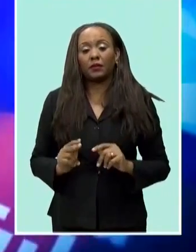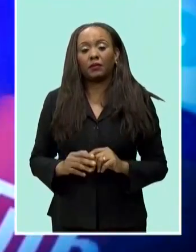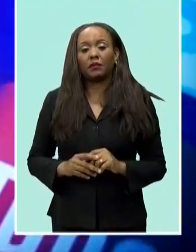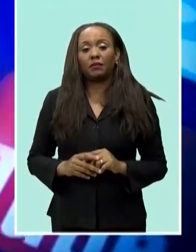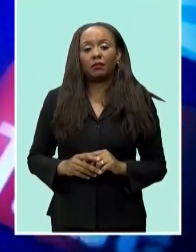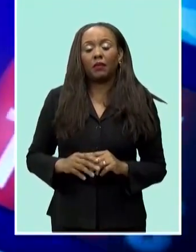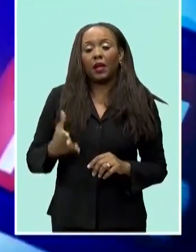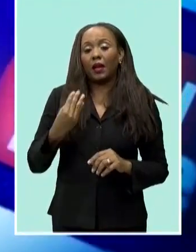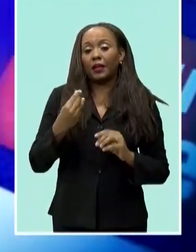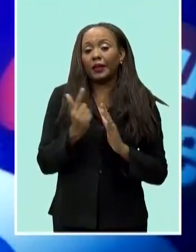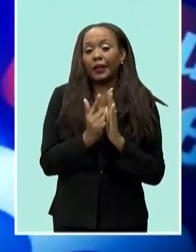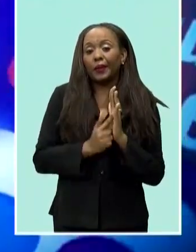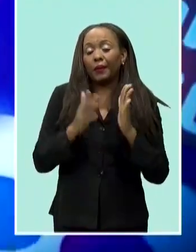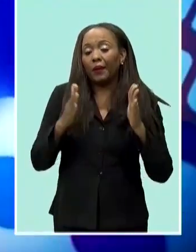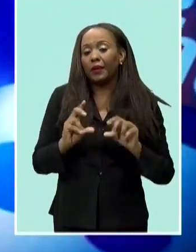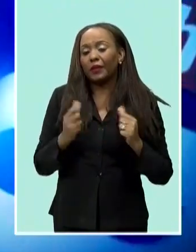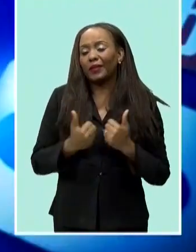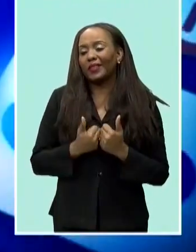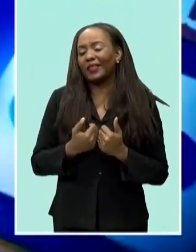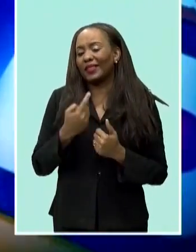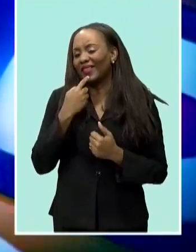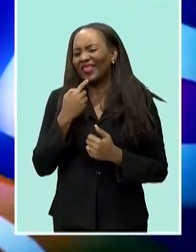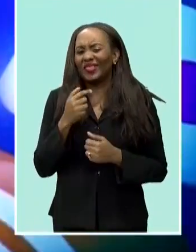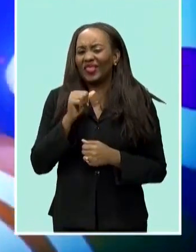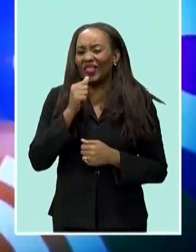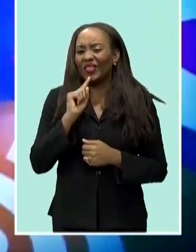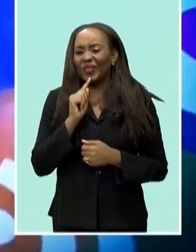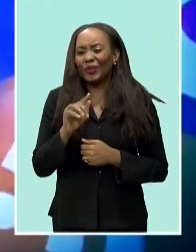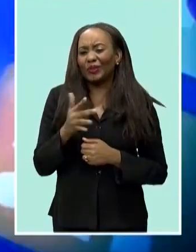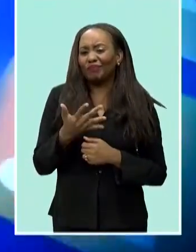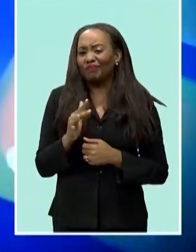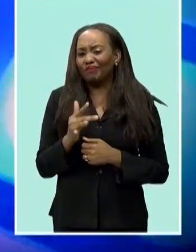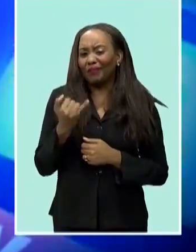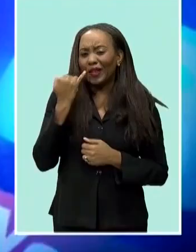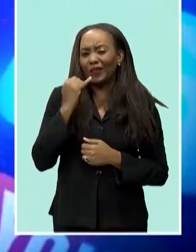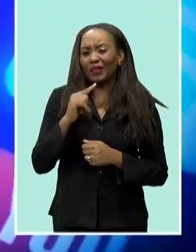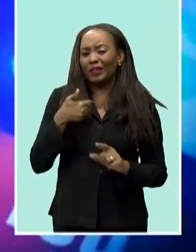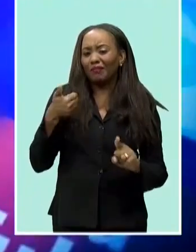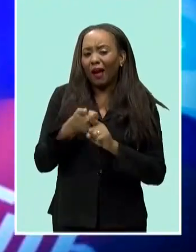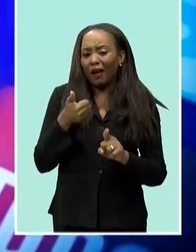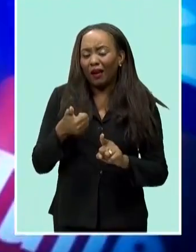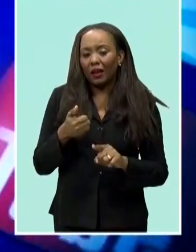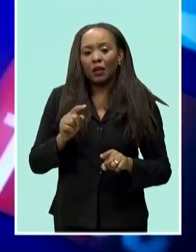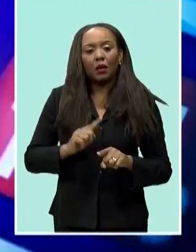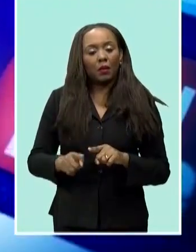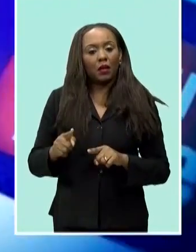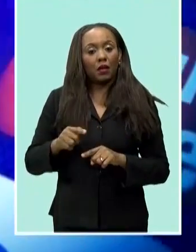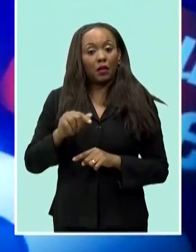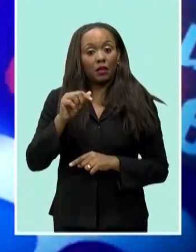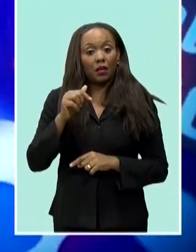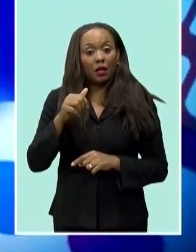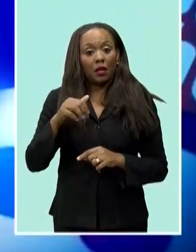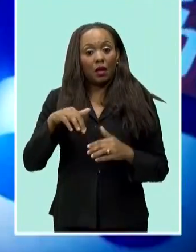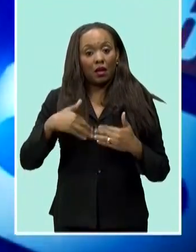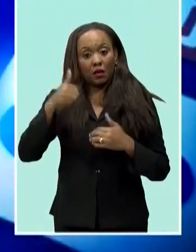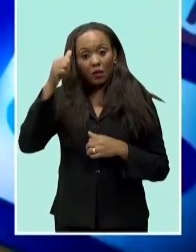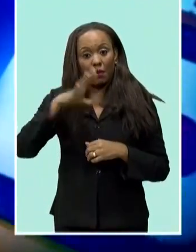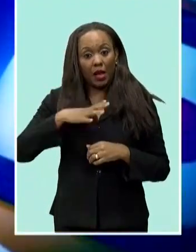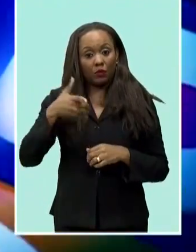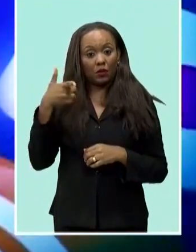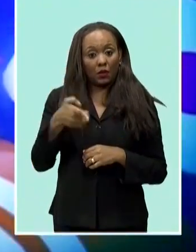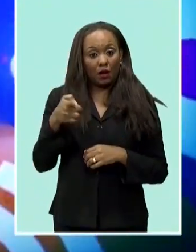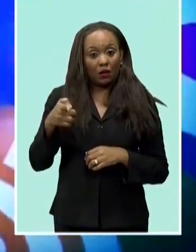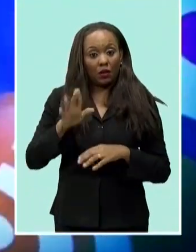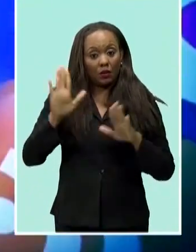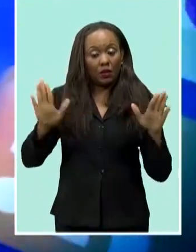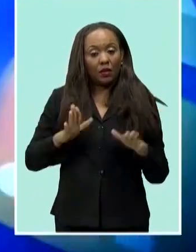have questioned exactly how effective an amnesty will be. Well, the aunt of a young man shot and injured on Sunday is all